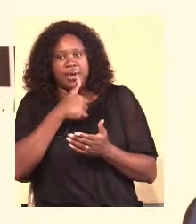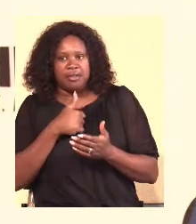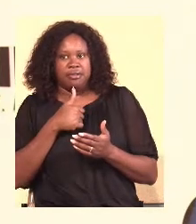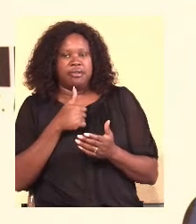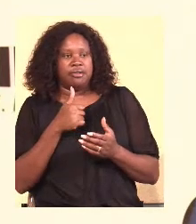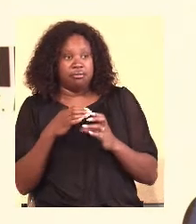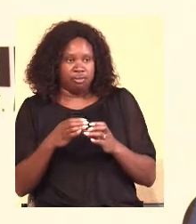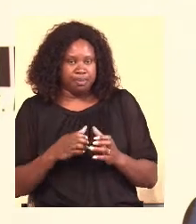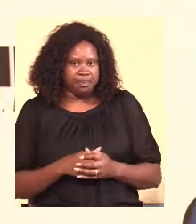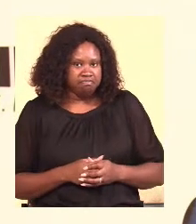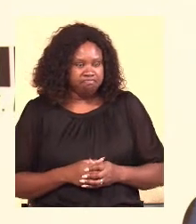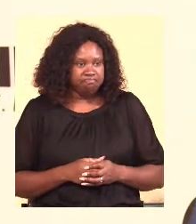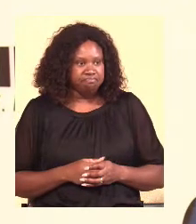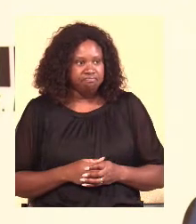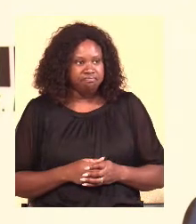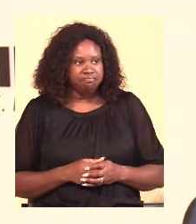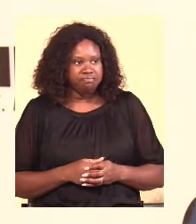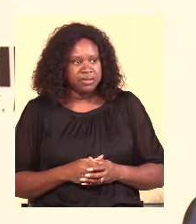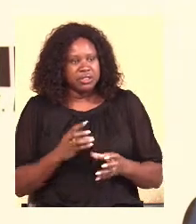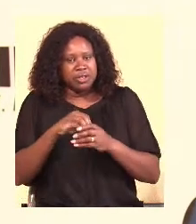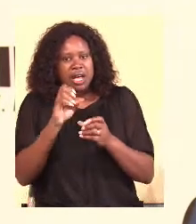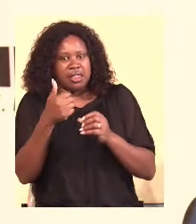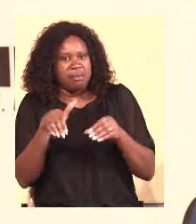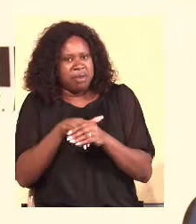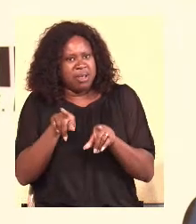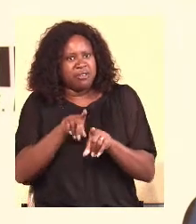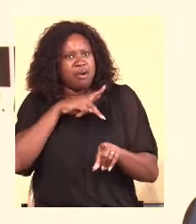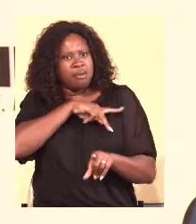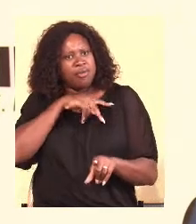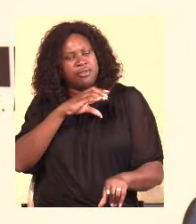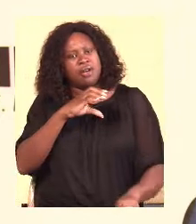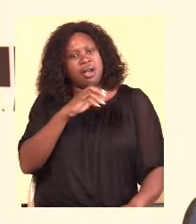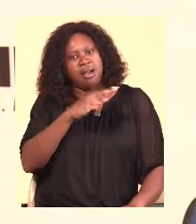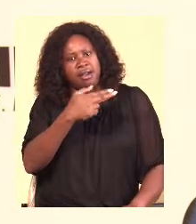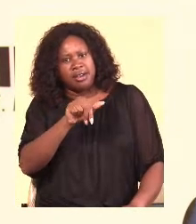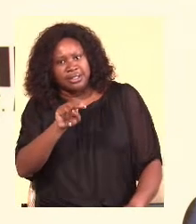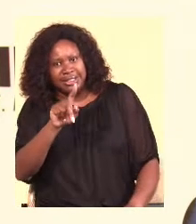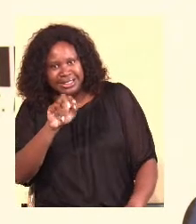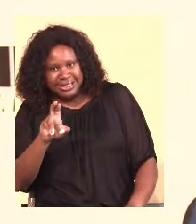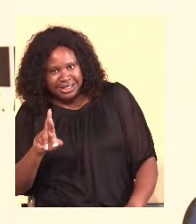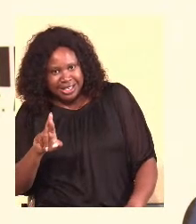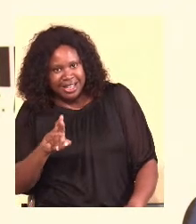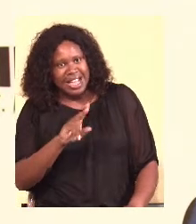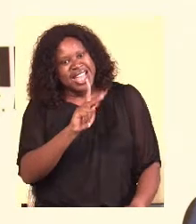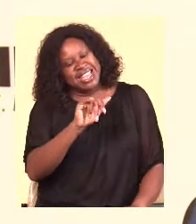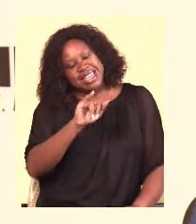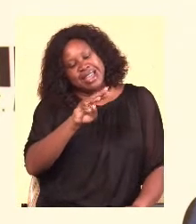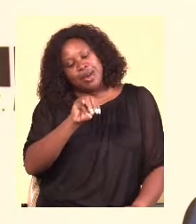practitioners. They have co-opted in other members such as Prof. Christian Hunter, Dr. Kibule, and Dr. Samuel